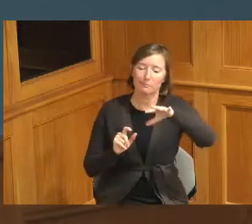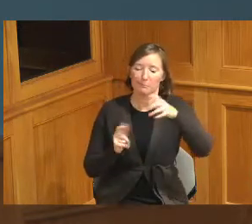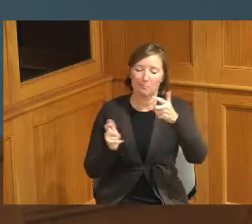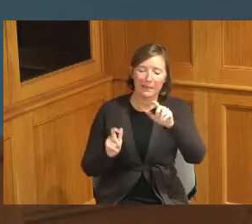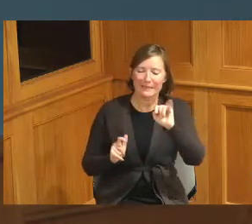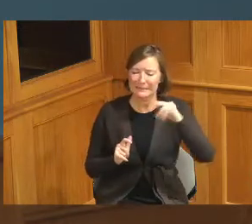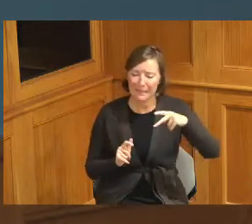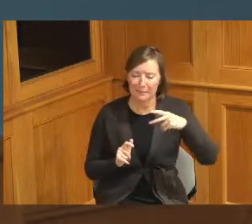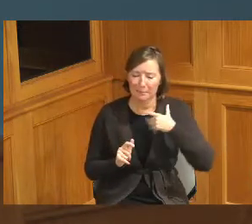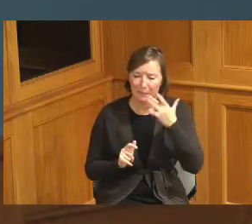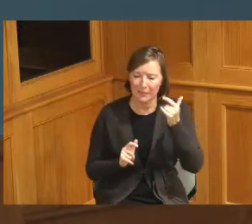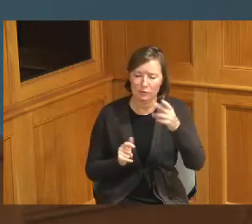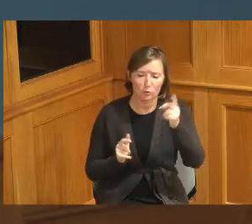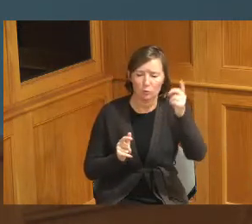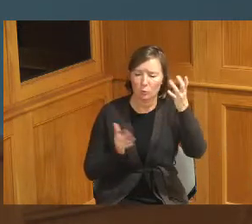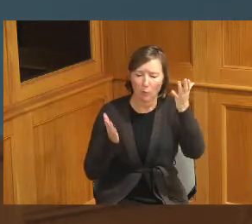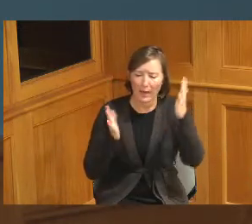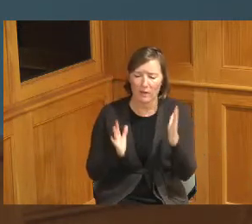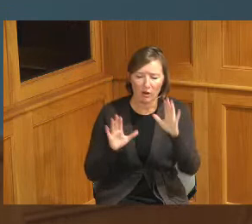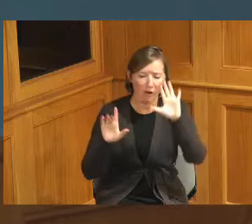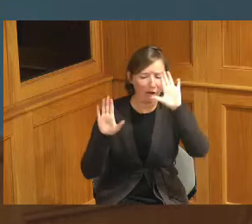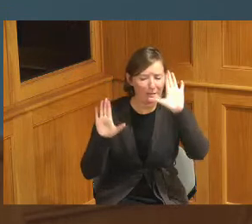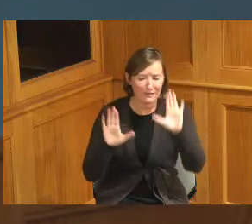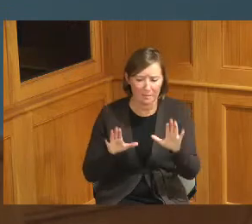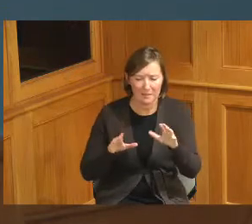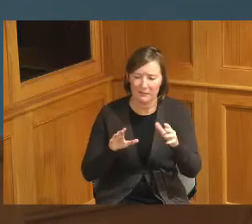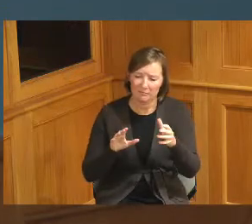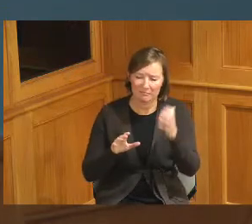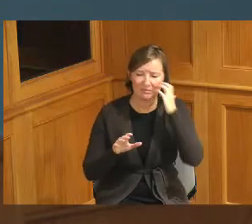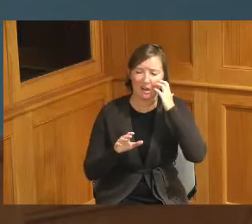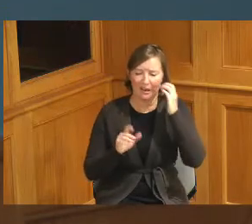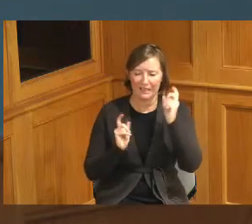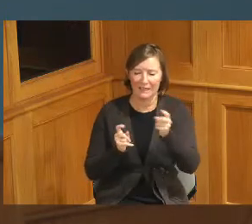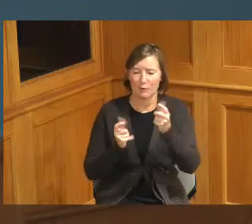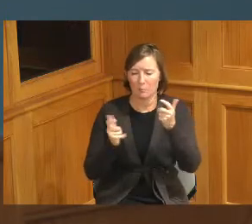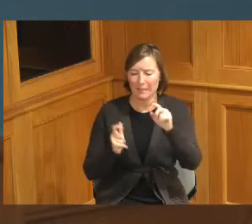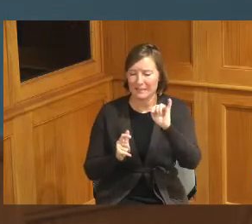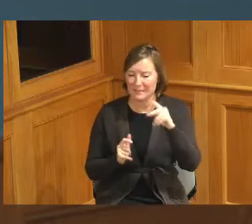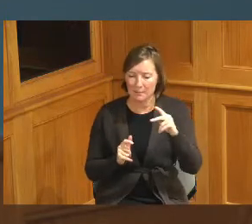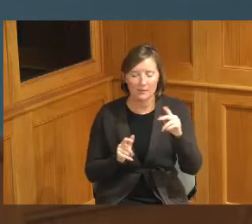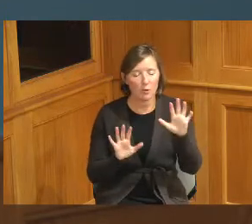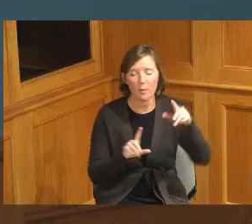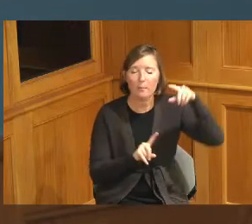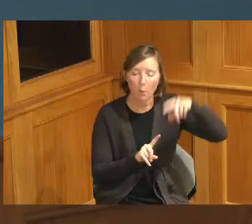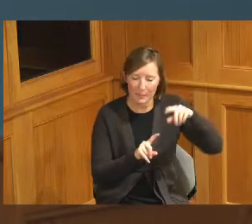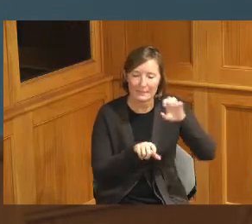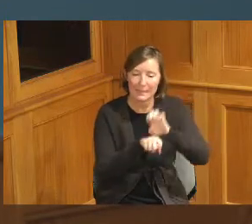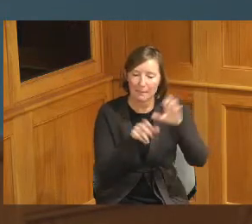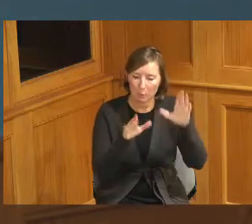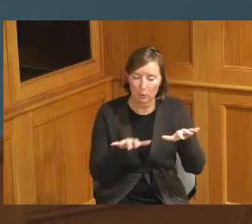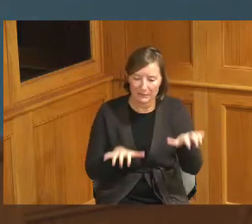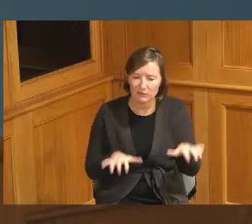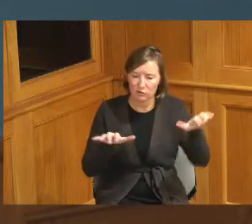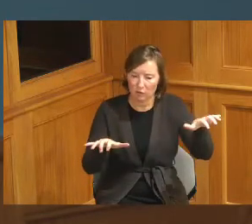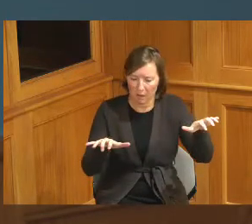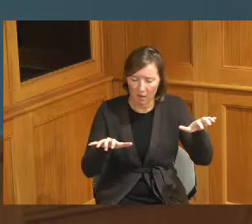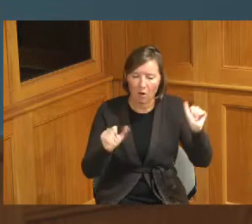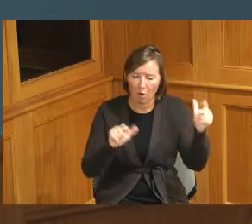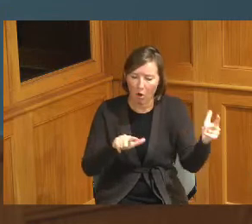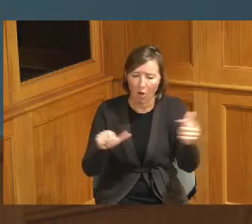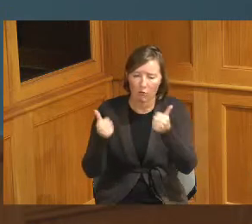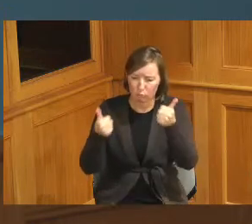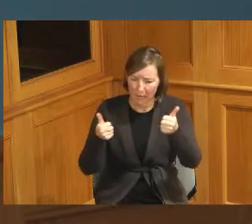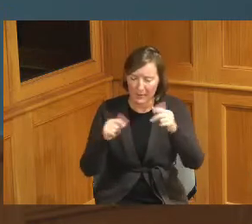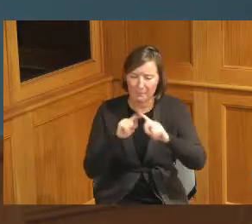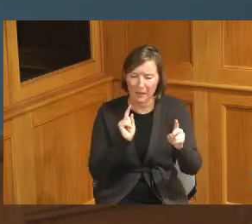were exceptional. And I don't want to lose that, because otherwise people say, well, I'm just